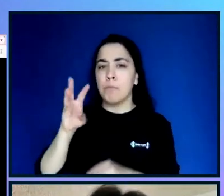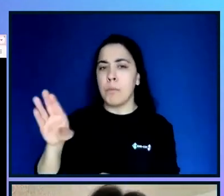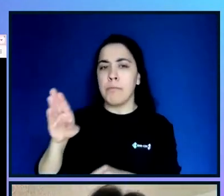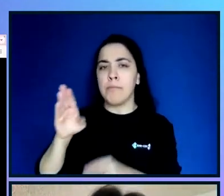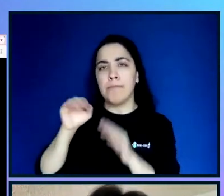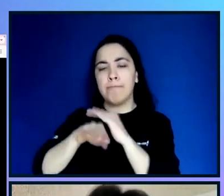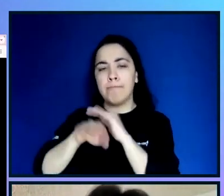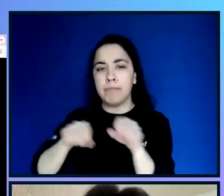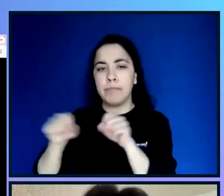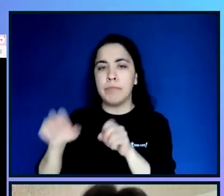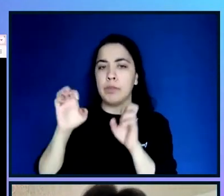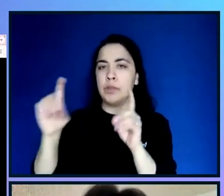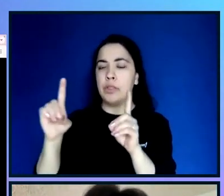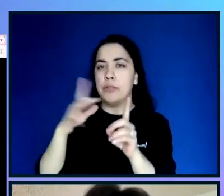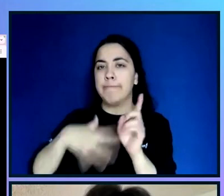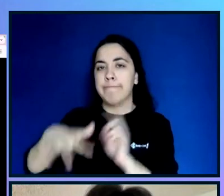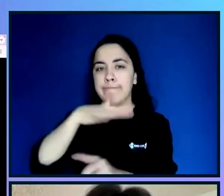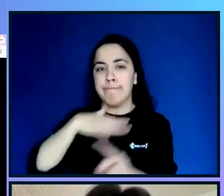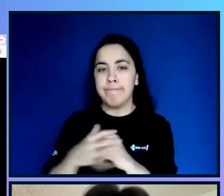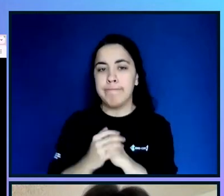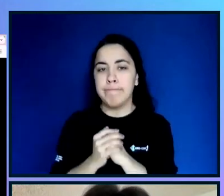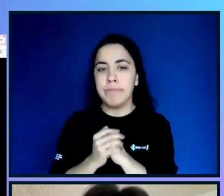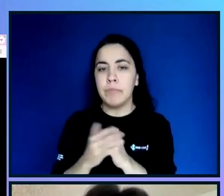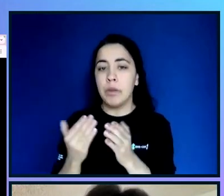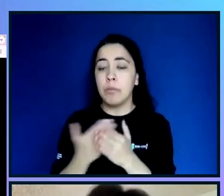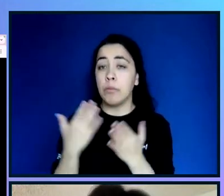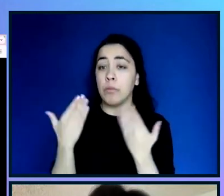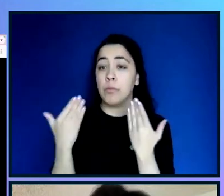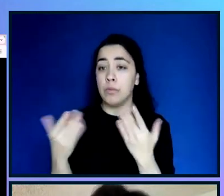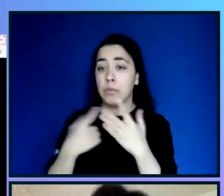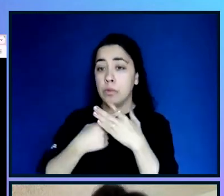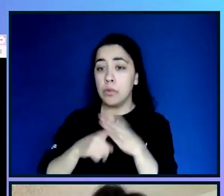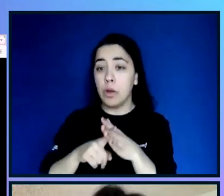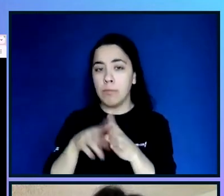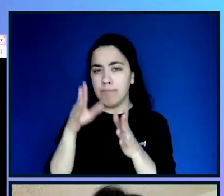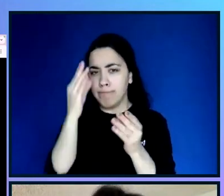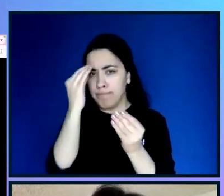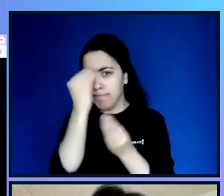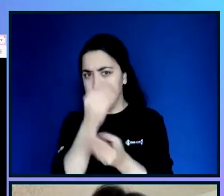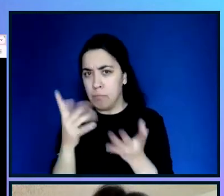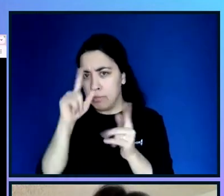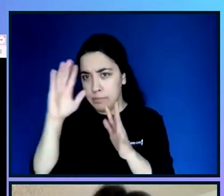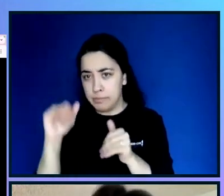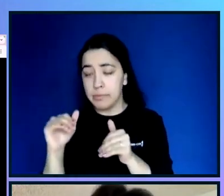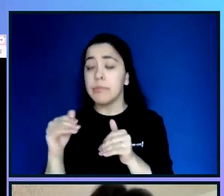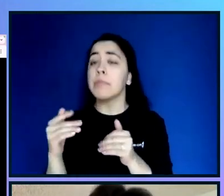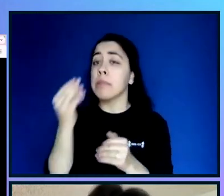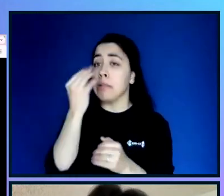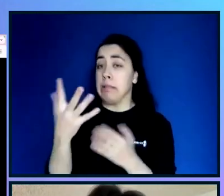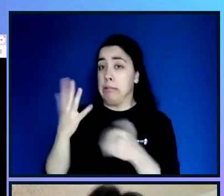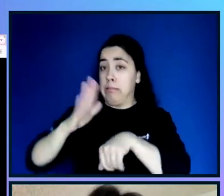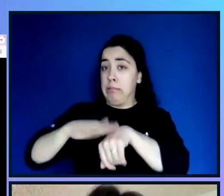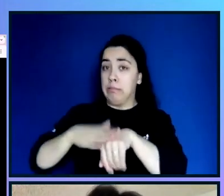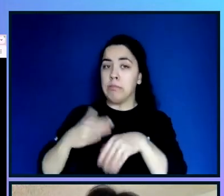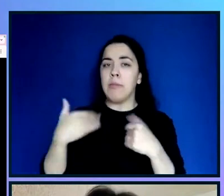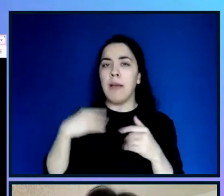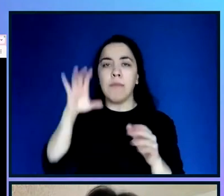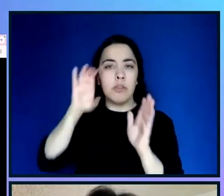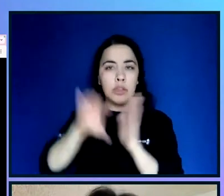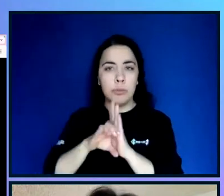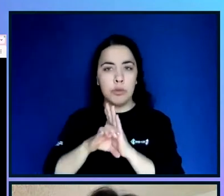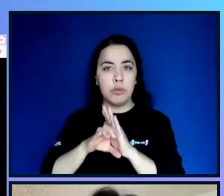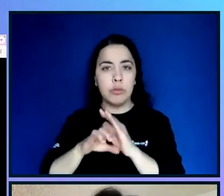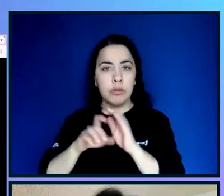Ecosystem. Before we begin, we have a few house notes. First and foremost, there are images in this presentation. For more